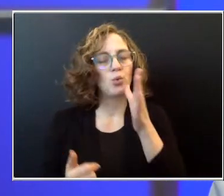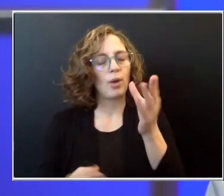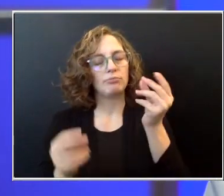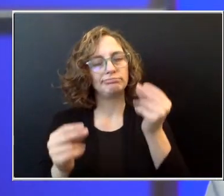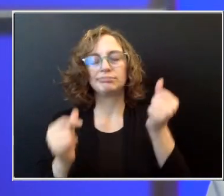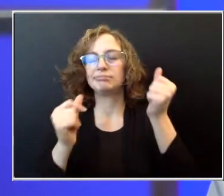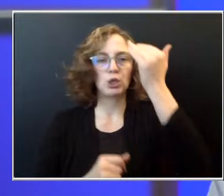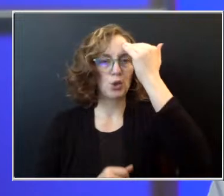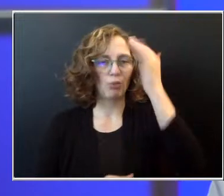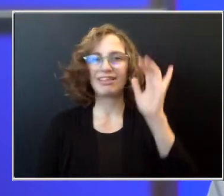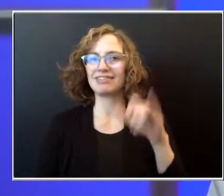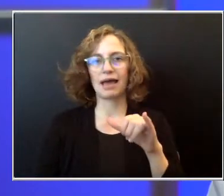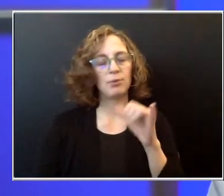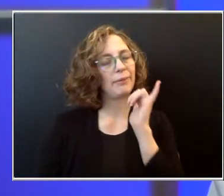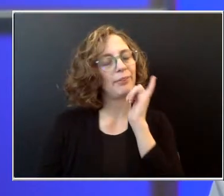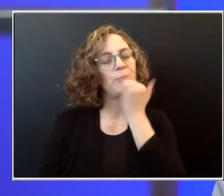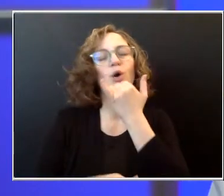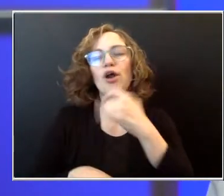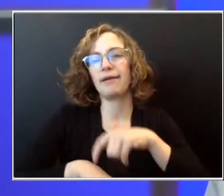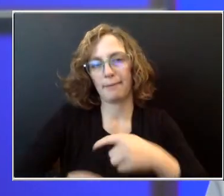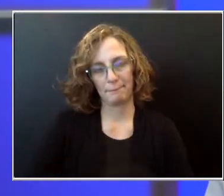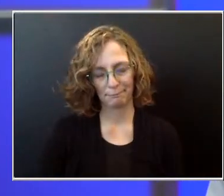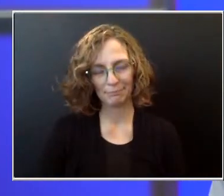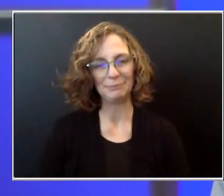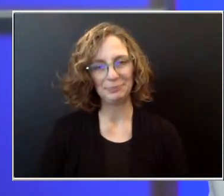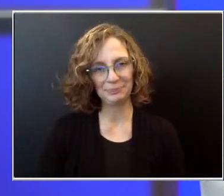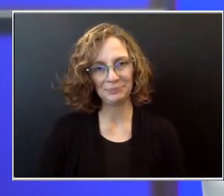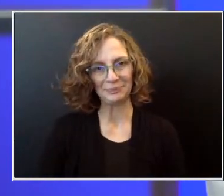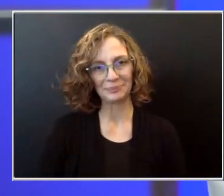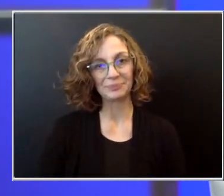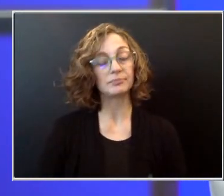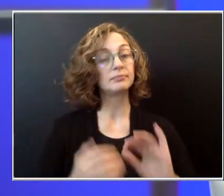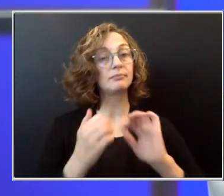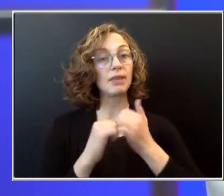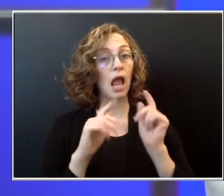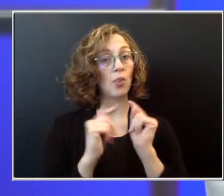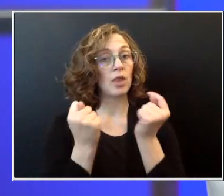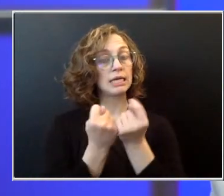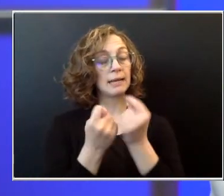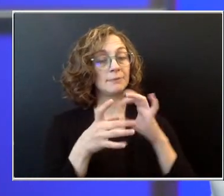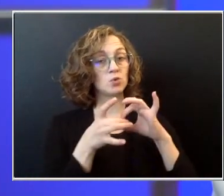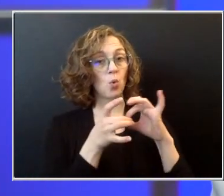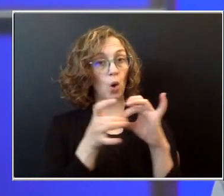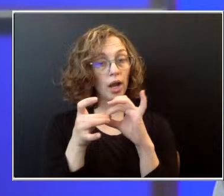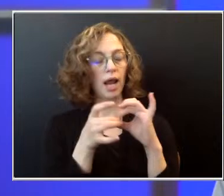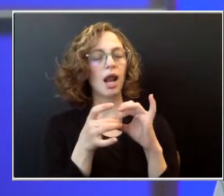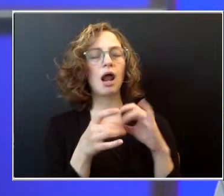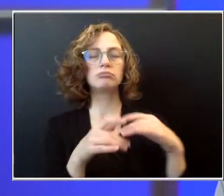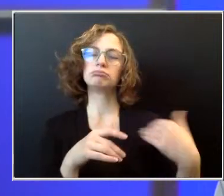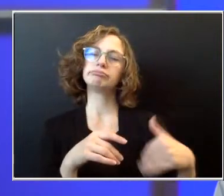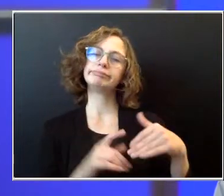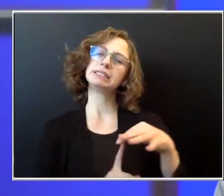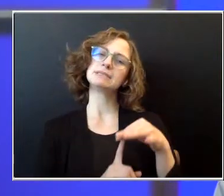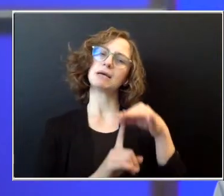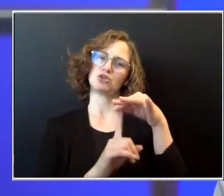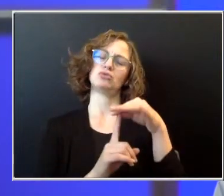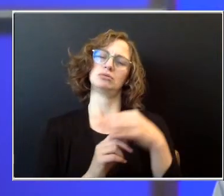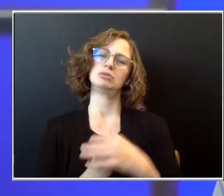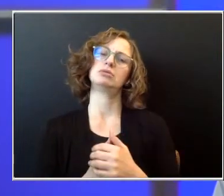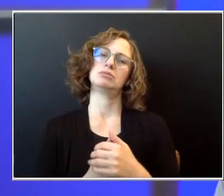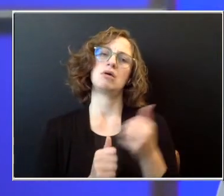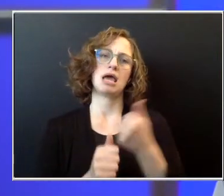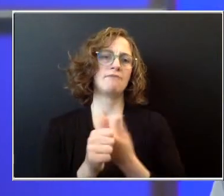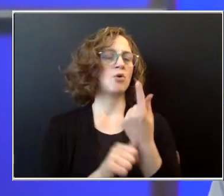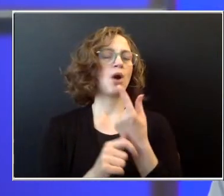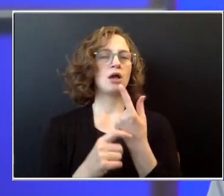that, but how the teams coordinated it was really special, actually. I think everybody embraced what was going on,